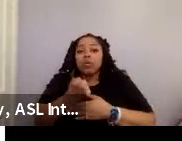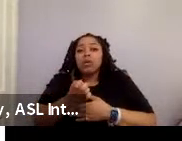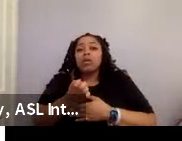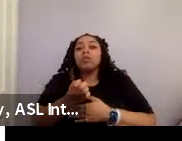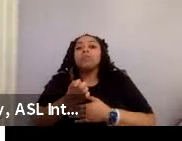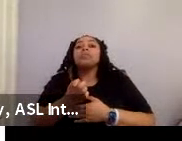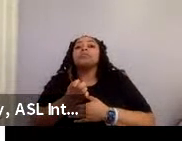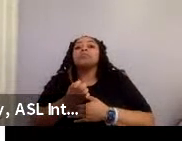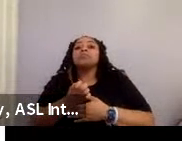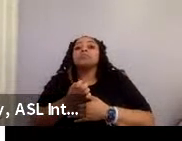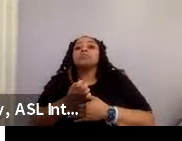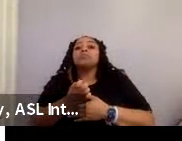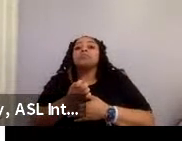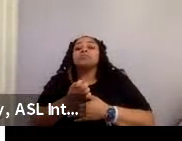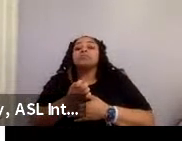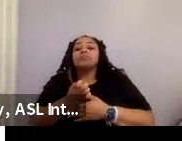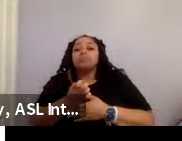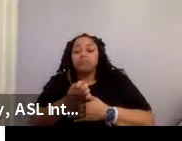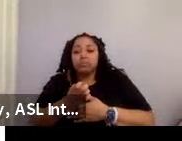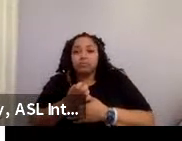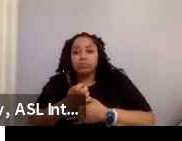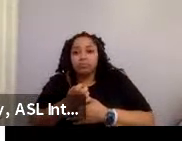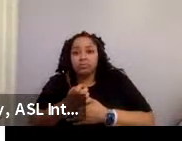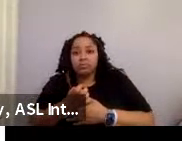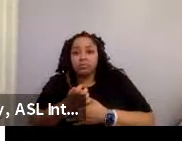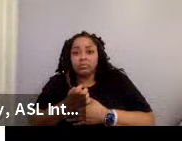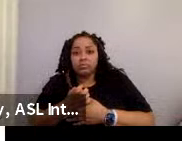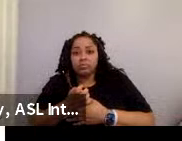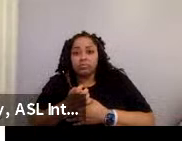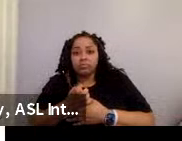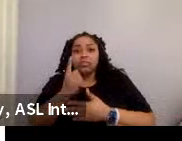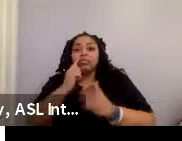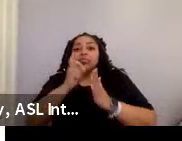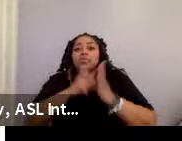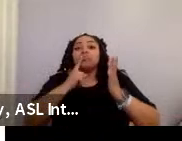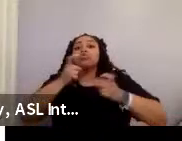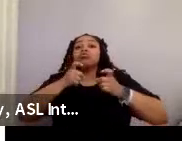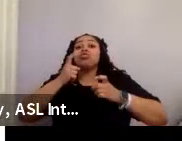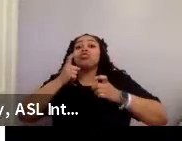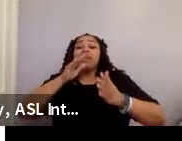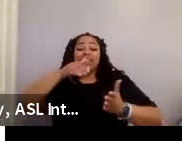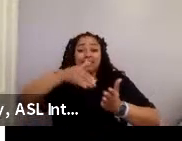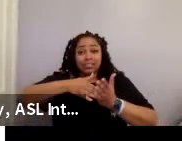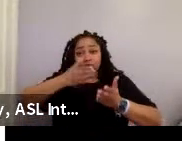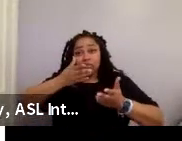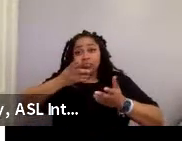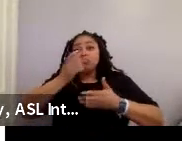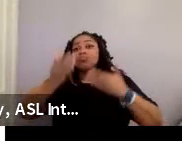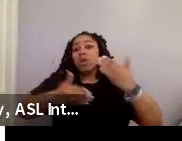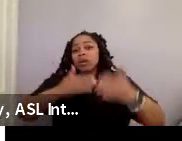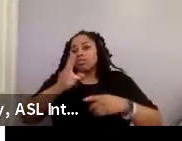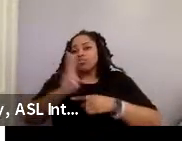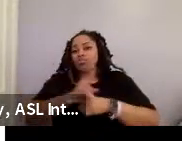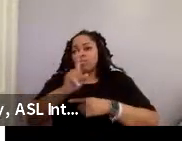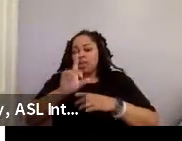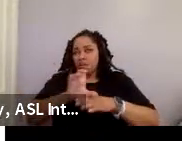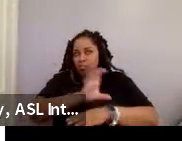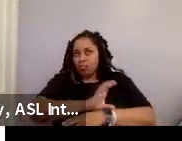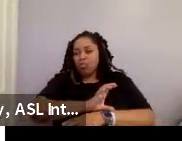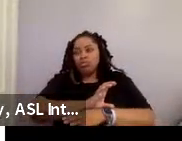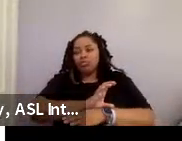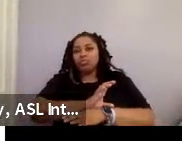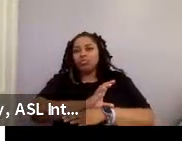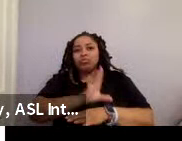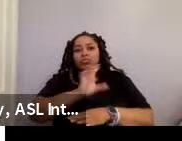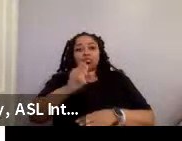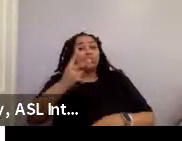peripherals and peripheral equipment designed to be controlled by the central processing unit of a computer. So you